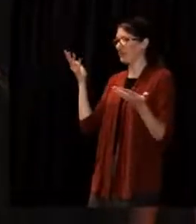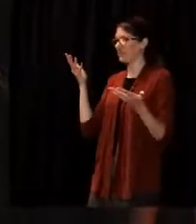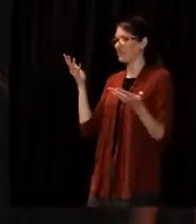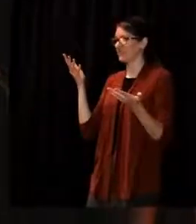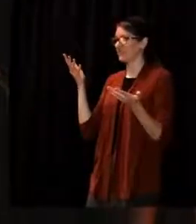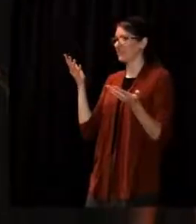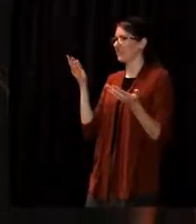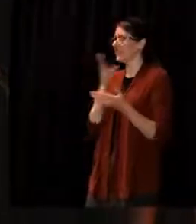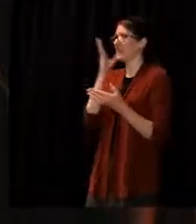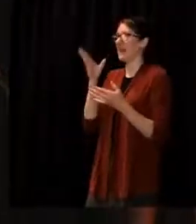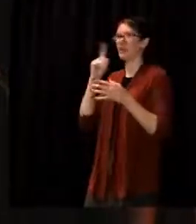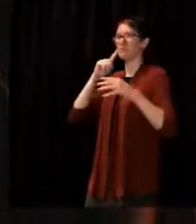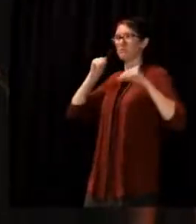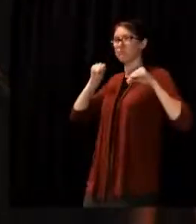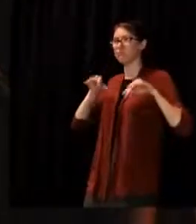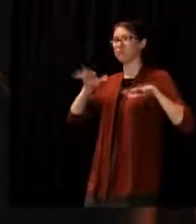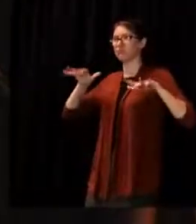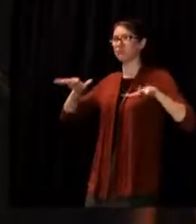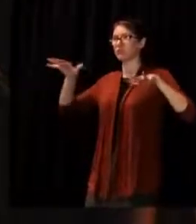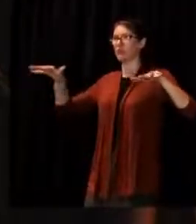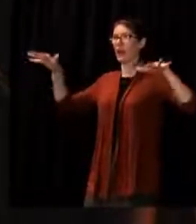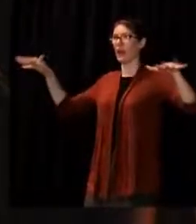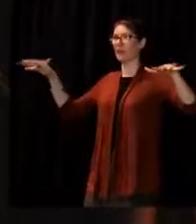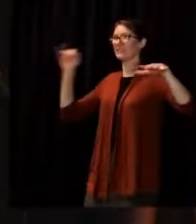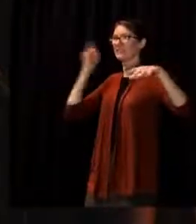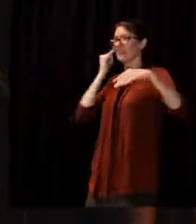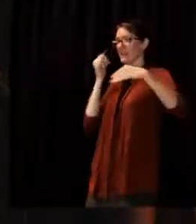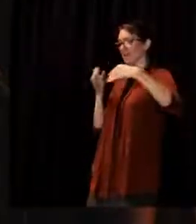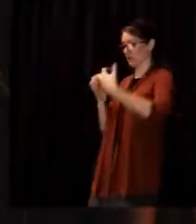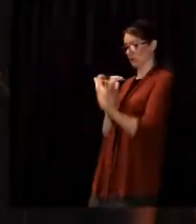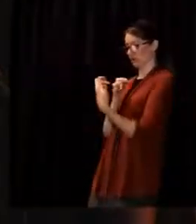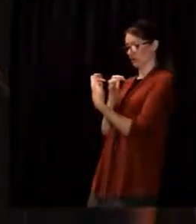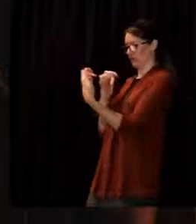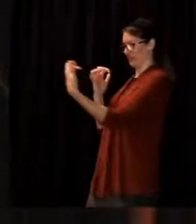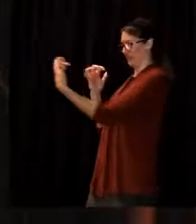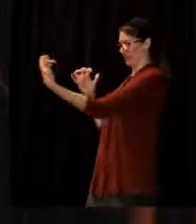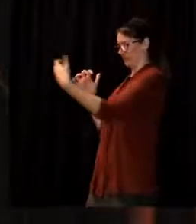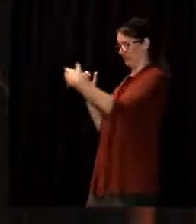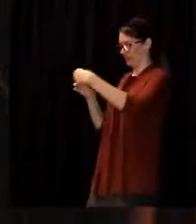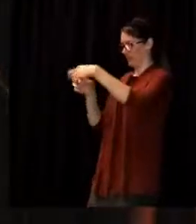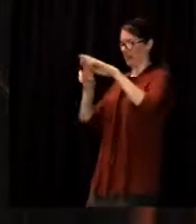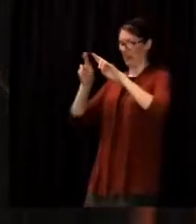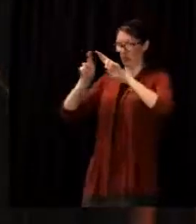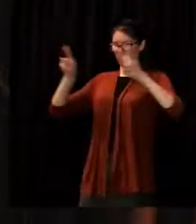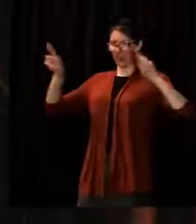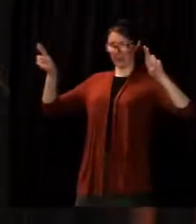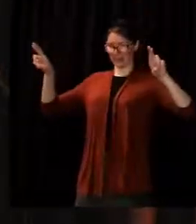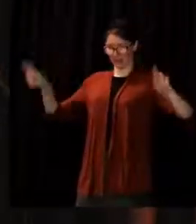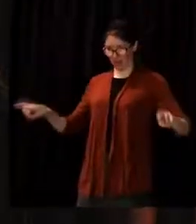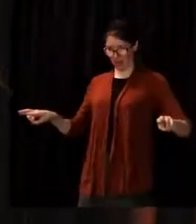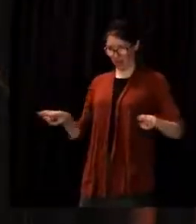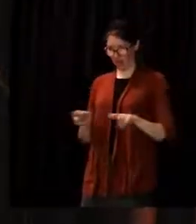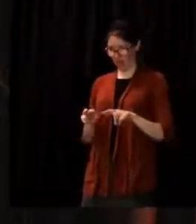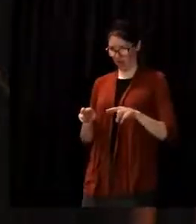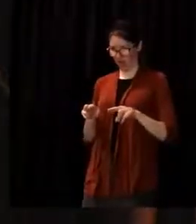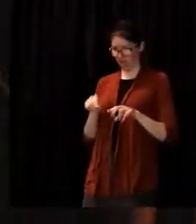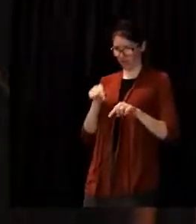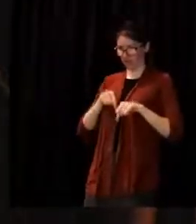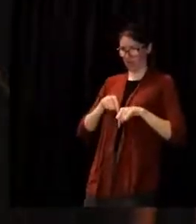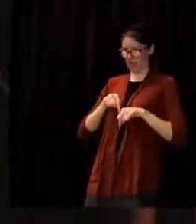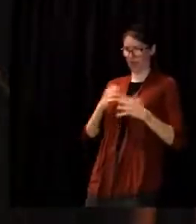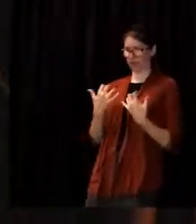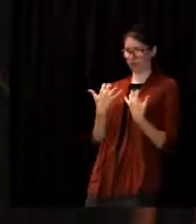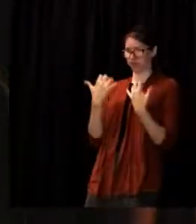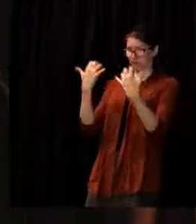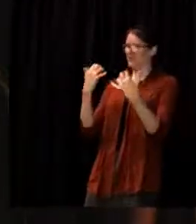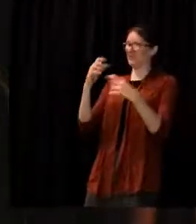never project from the long side of a rectangle in a building, unless you have a way to bump it out. The acoustics are